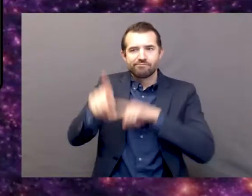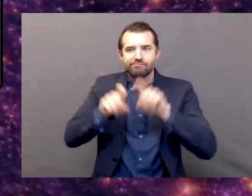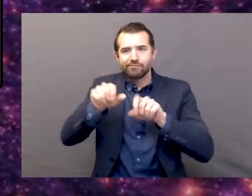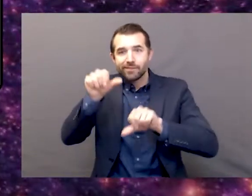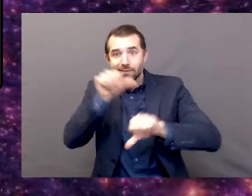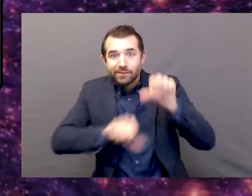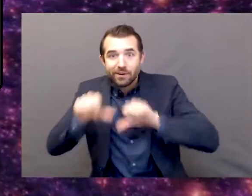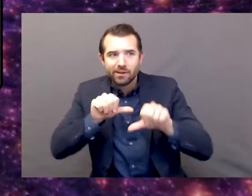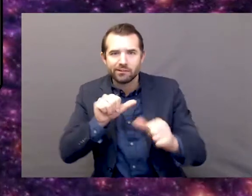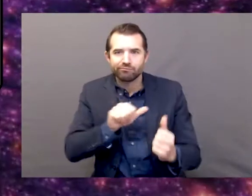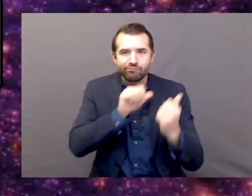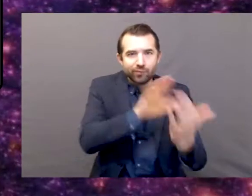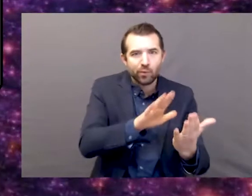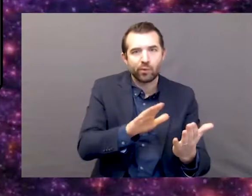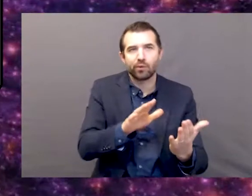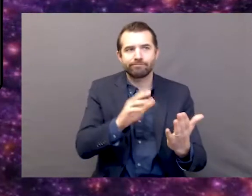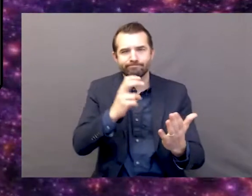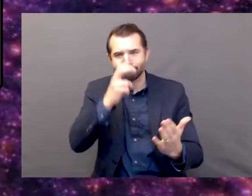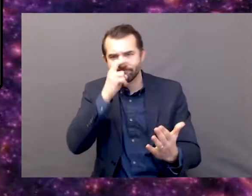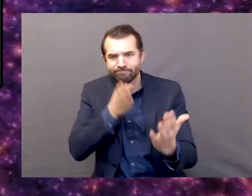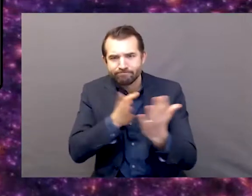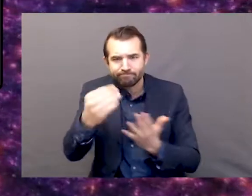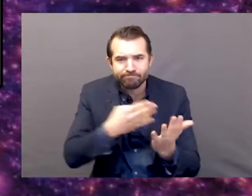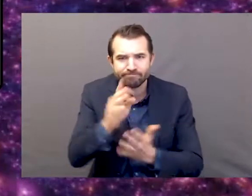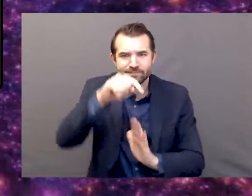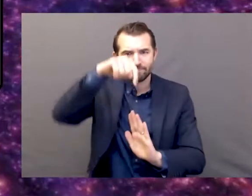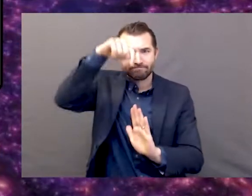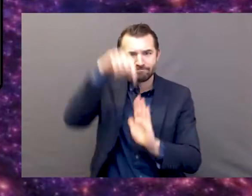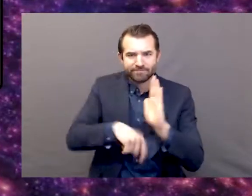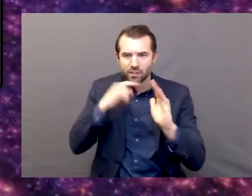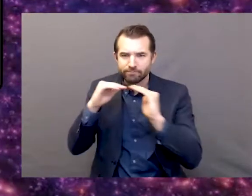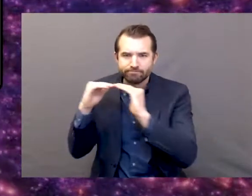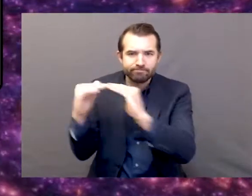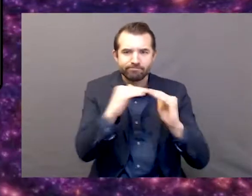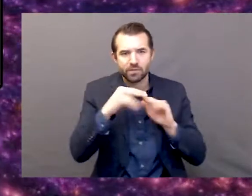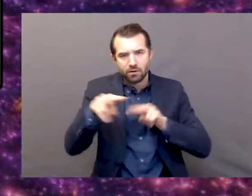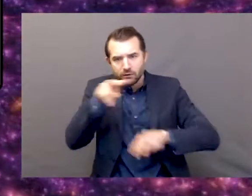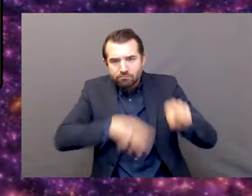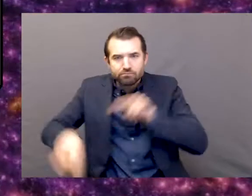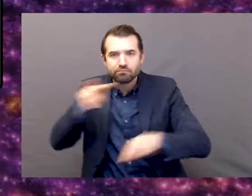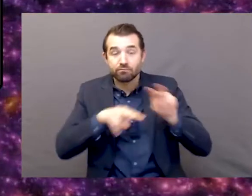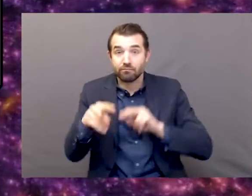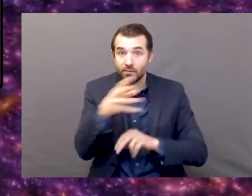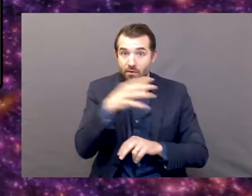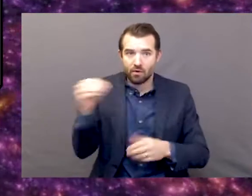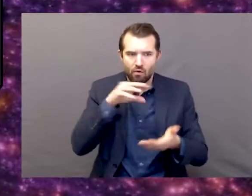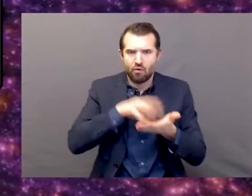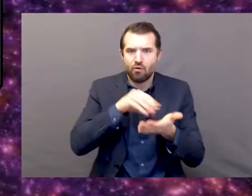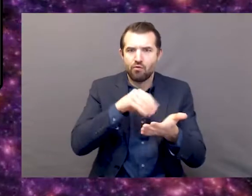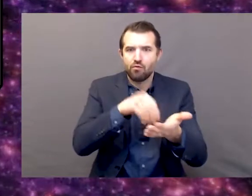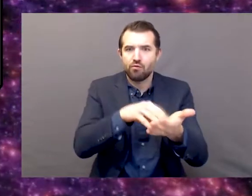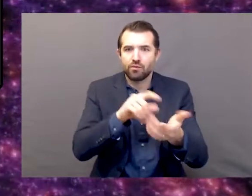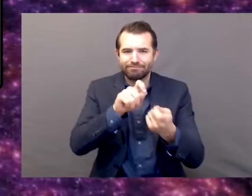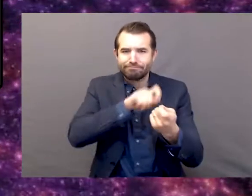method, rigorous analysis and peer review, and the syntheses that can result from a broad understanding of a particular